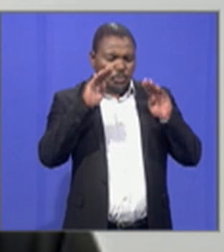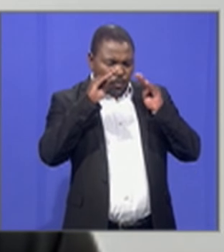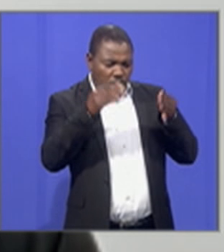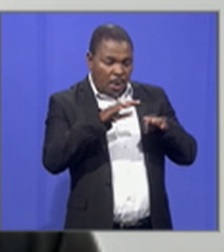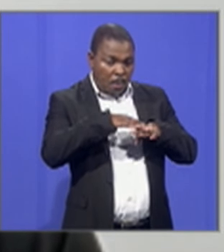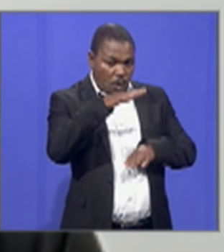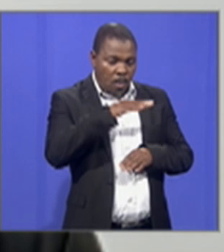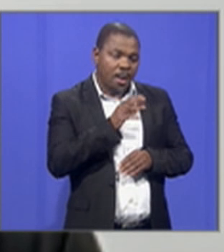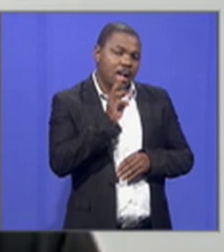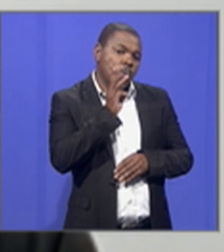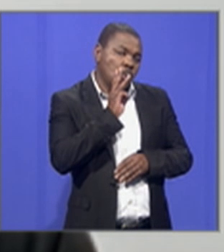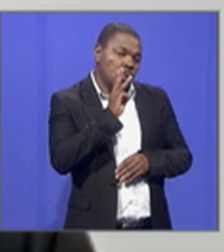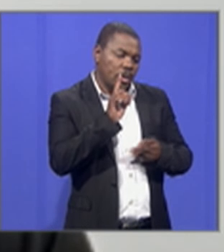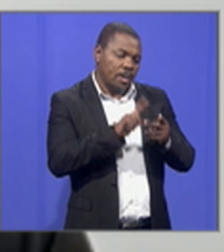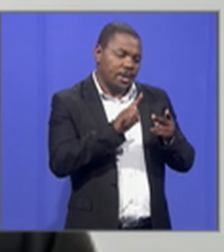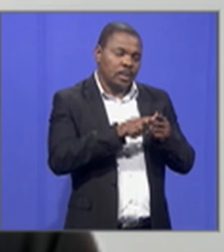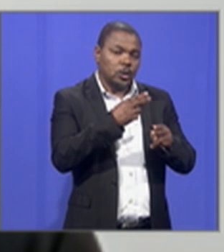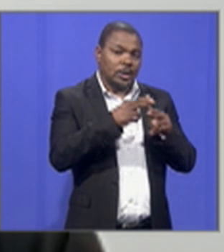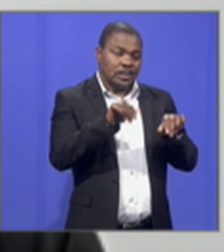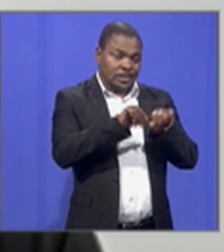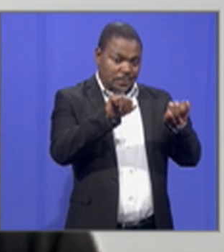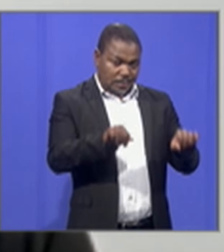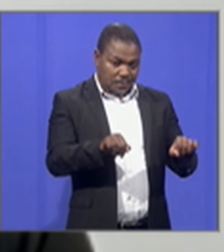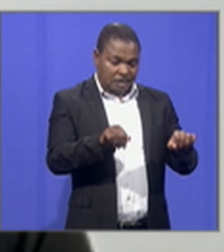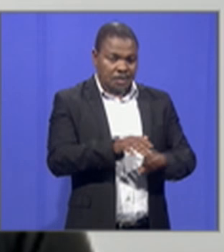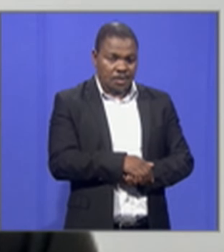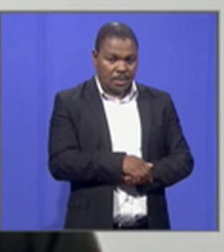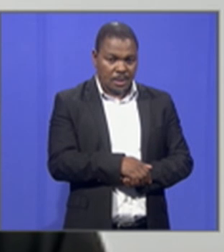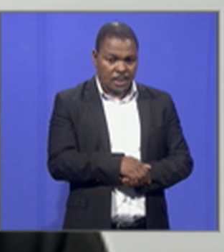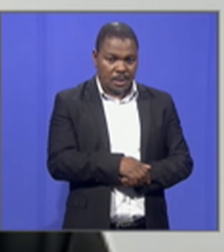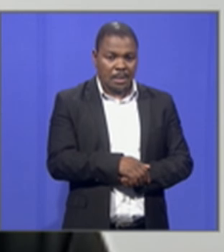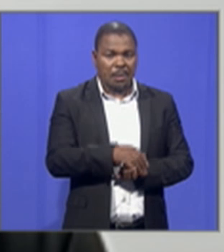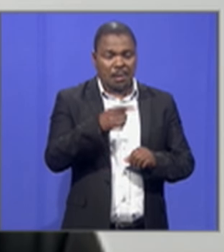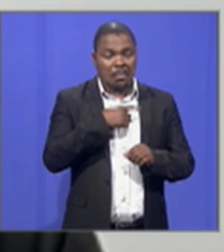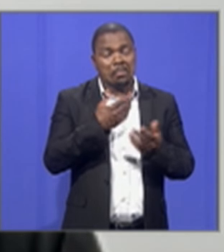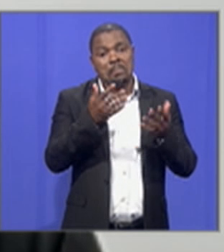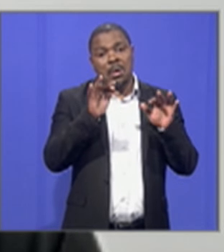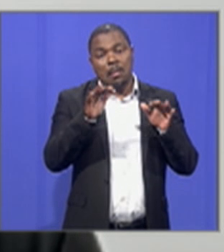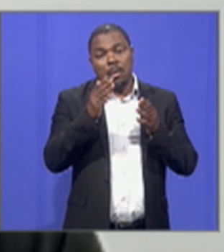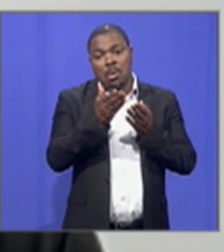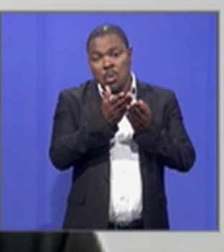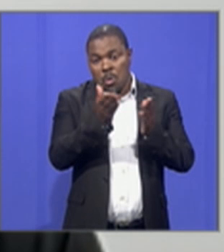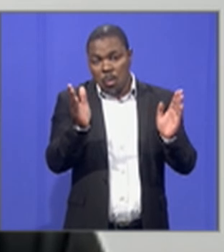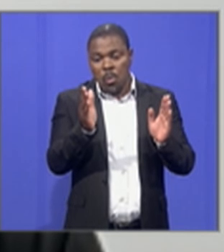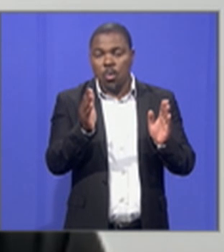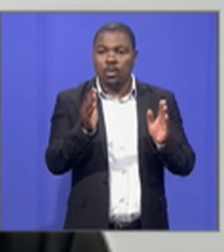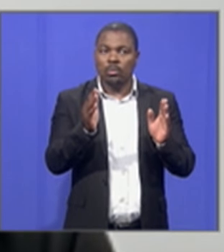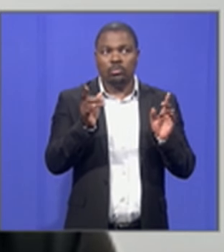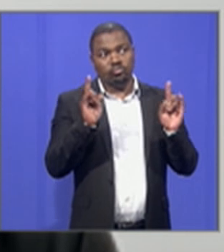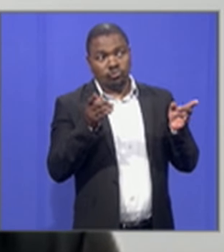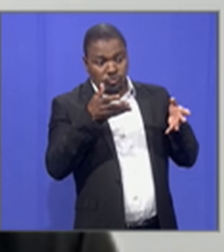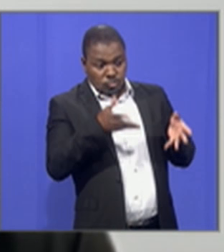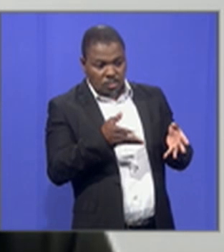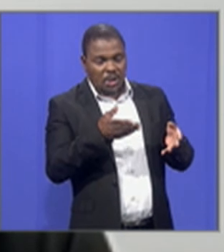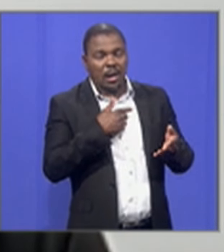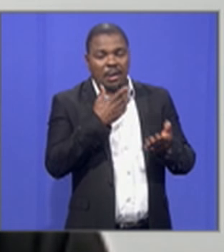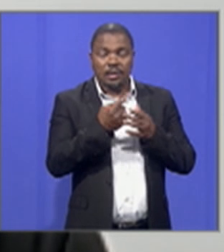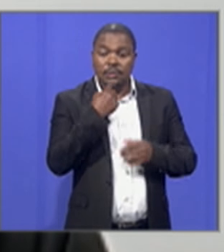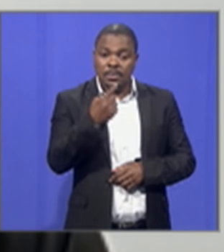metsi le kelela tšhila nka reporta go ba latele ka moka over this show gore re na